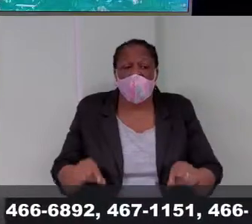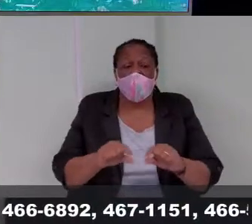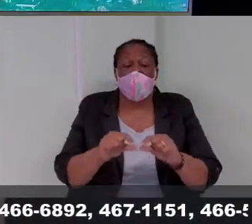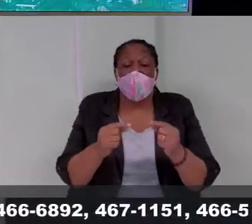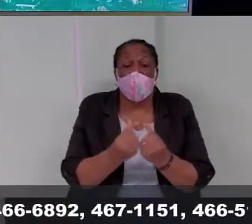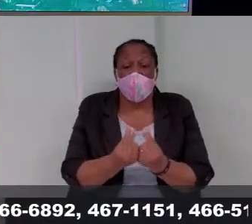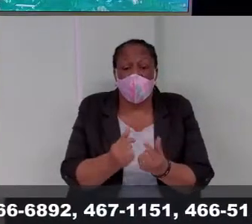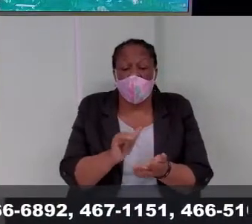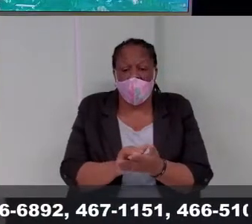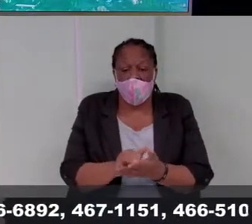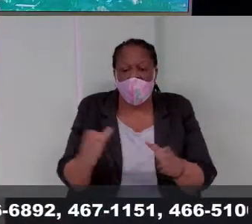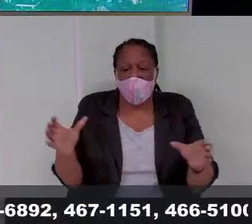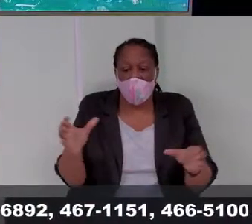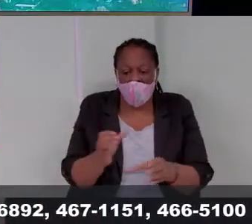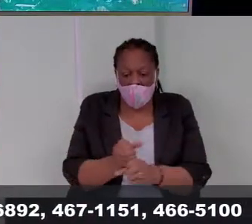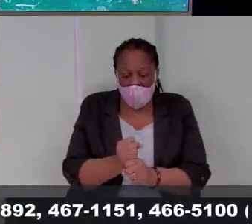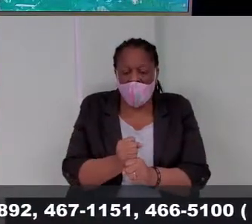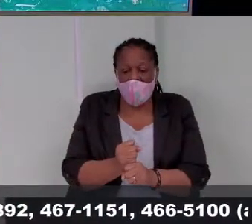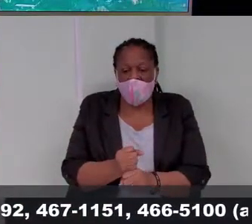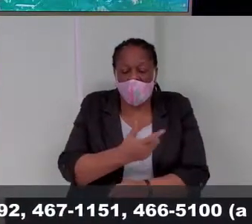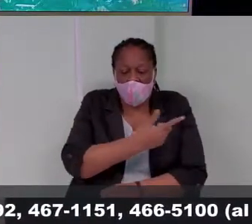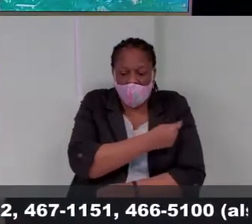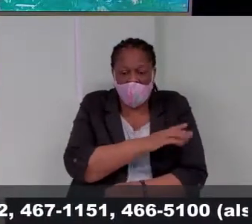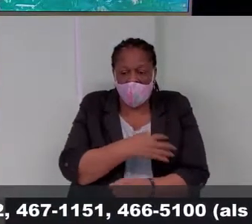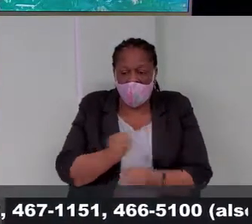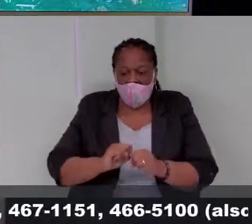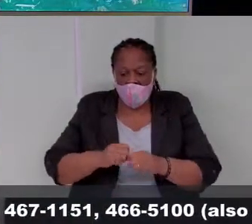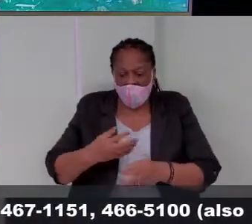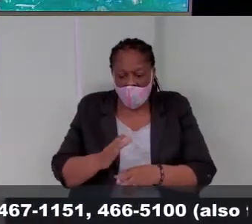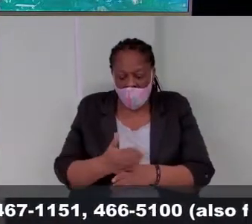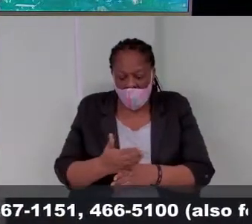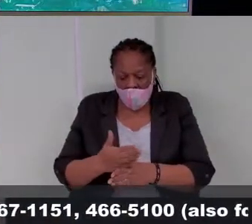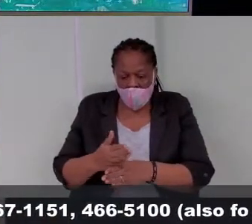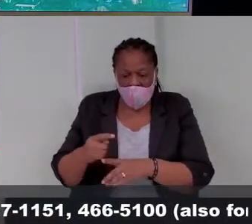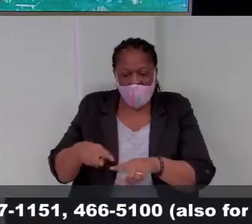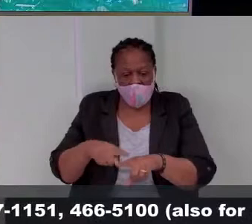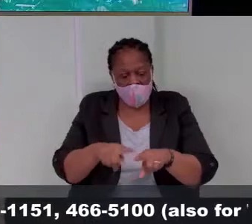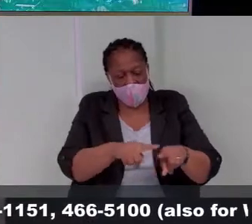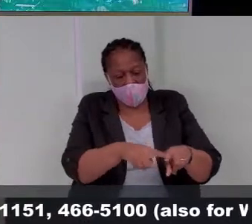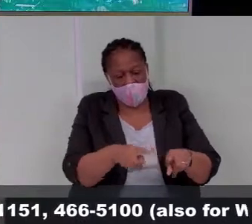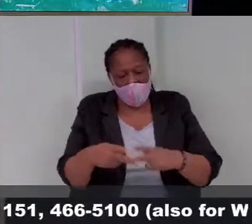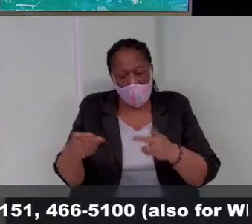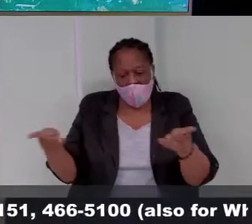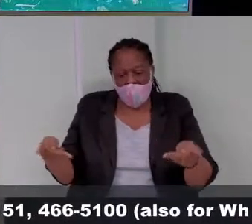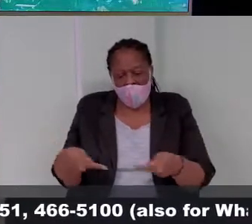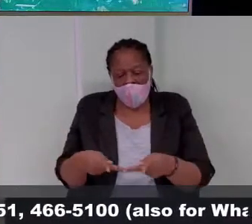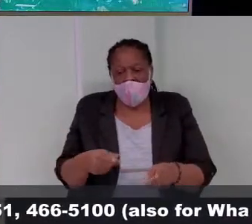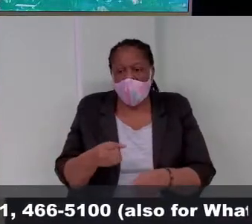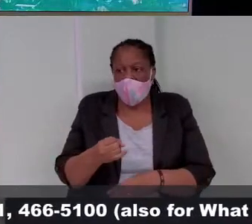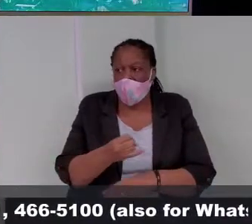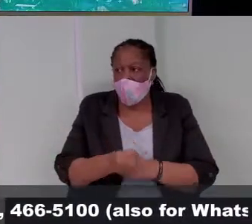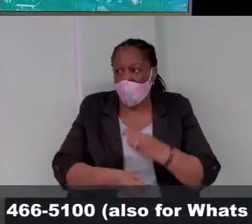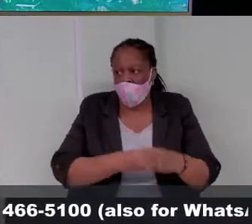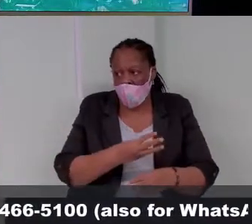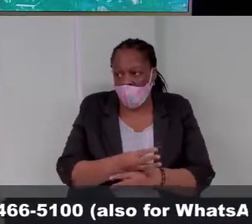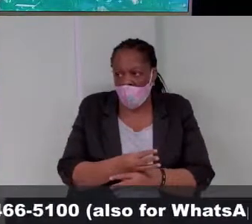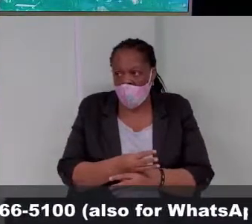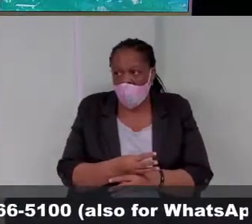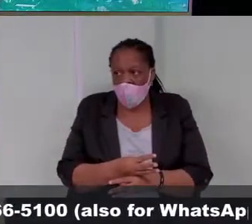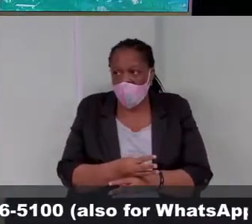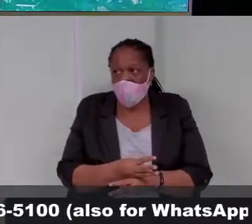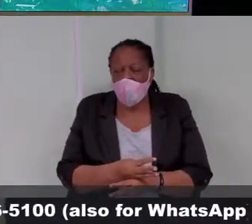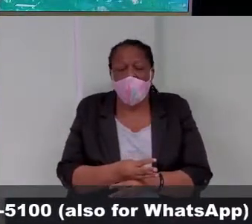to nations around the world. And they have been doing this for more than 20 years. They're responsible for distributing